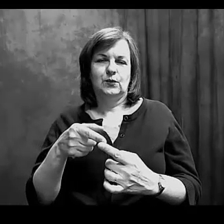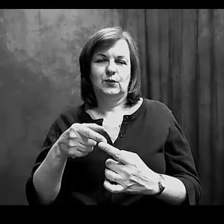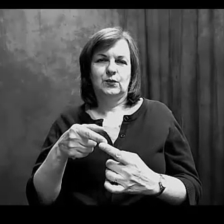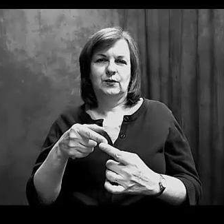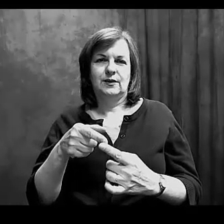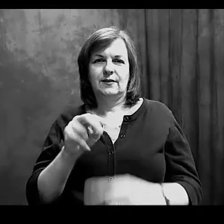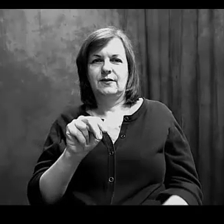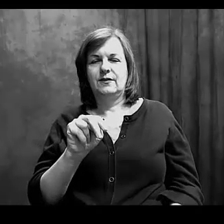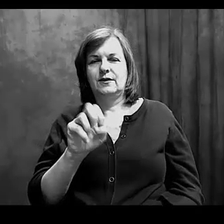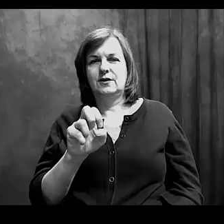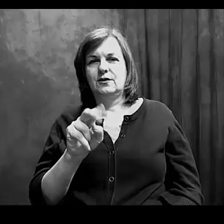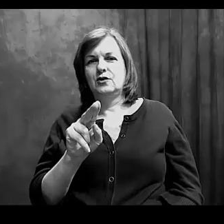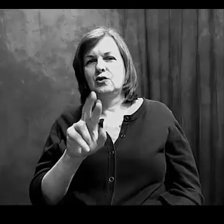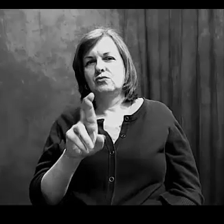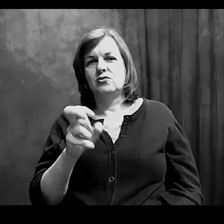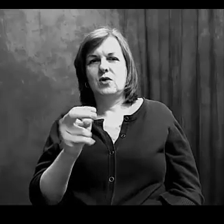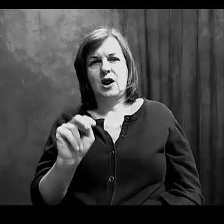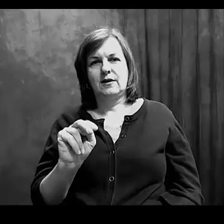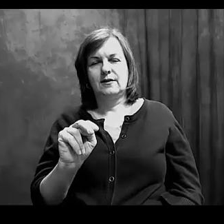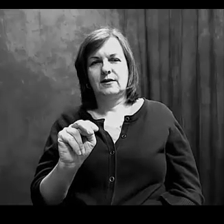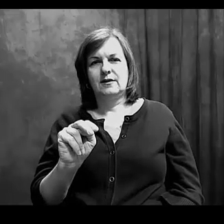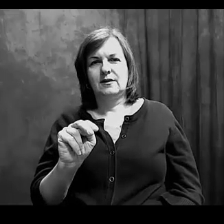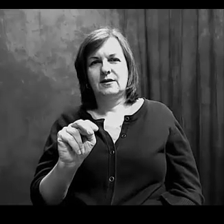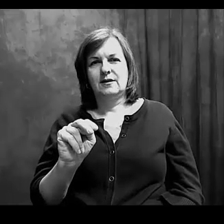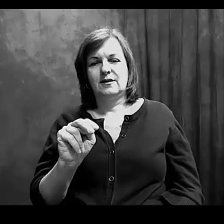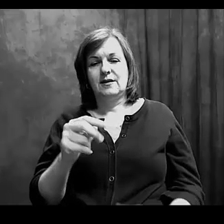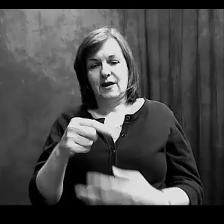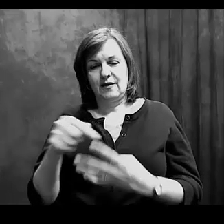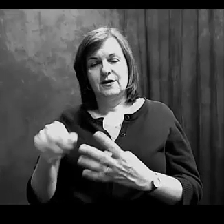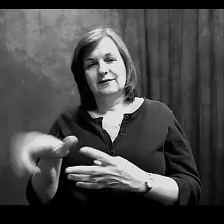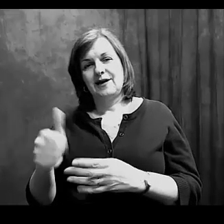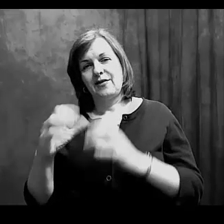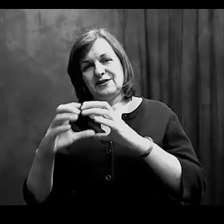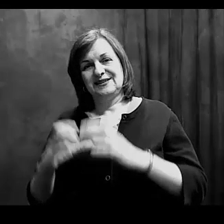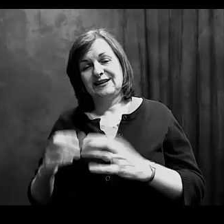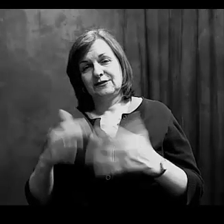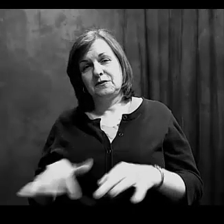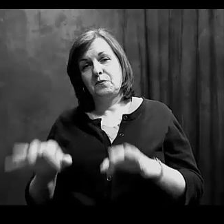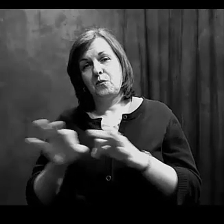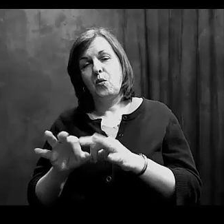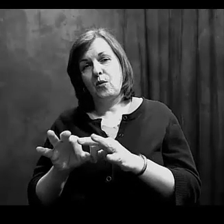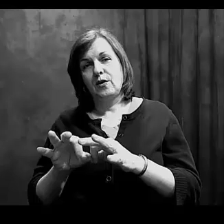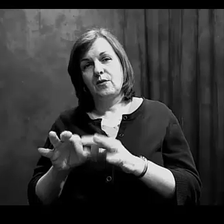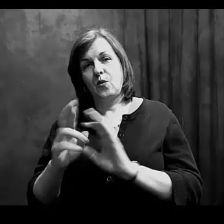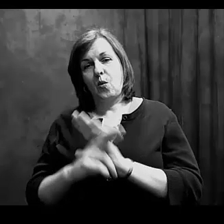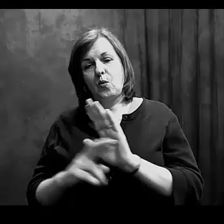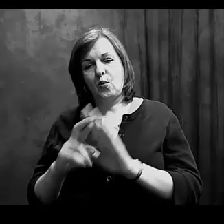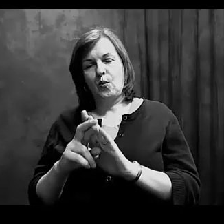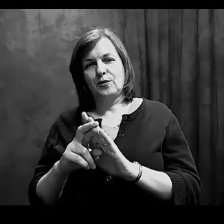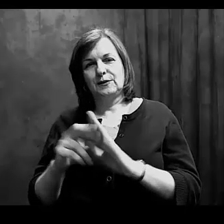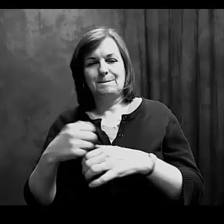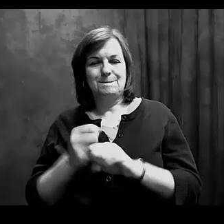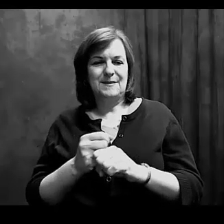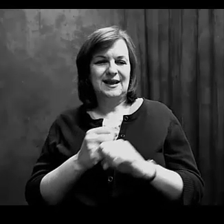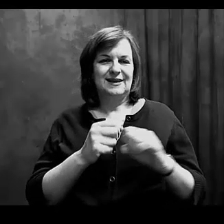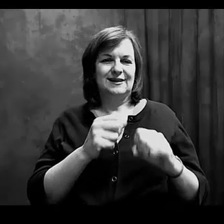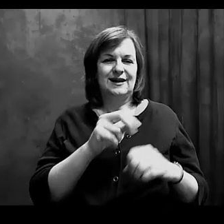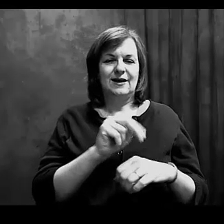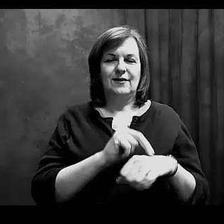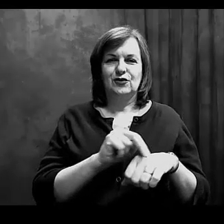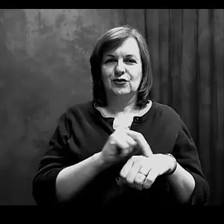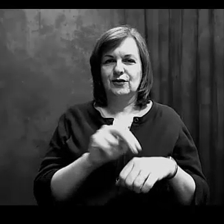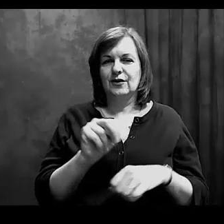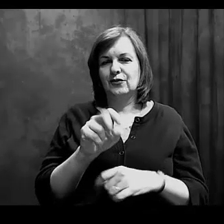to the neurons. So these will play a very important role in keeping the nerve healthy and